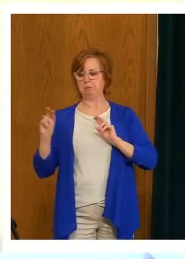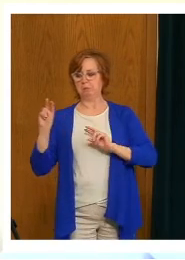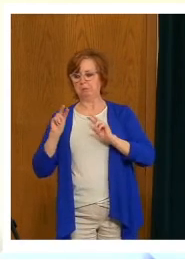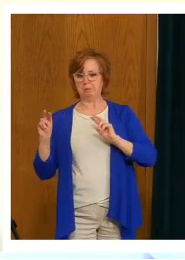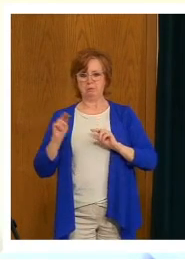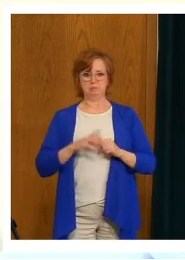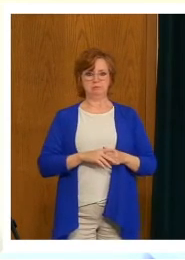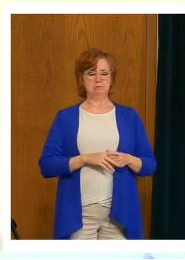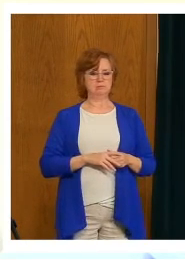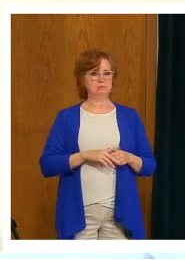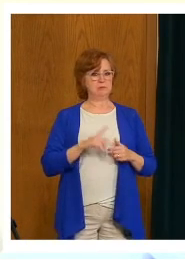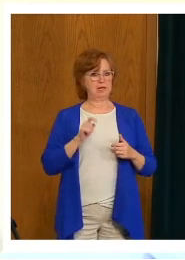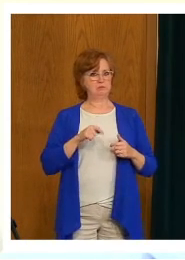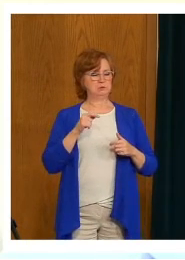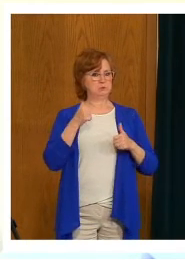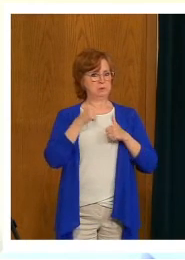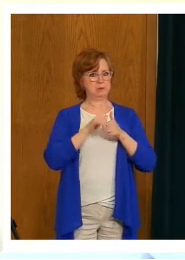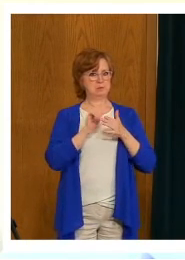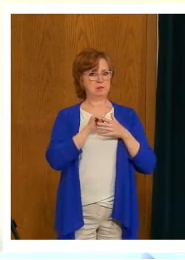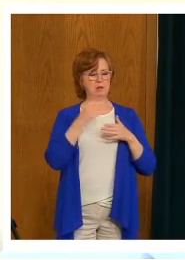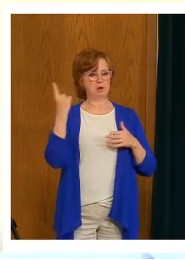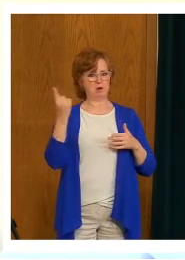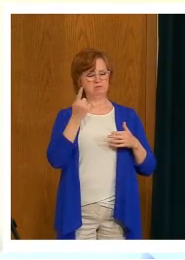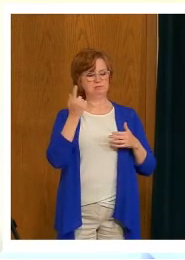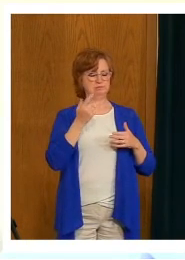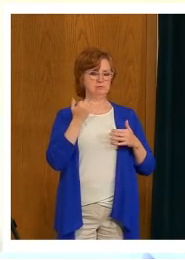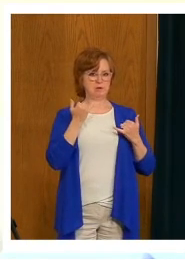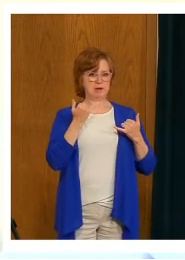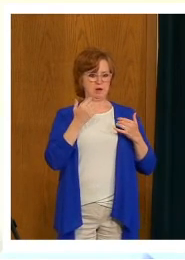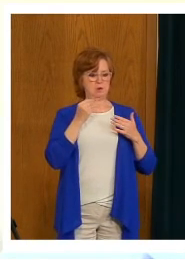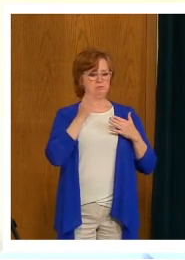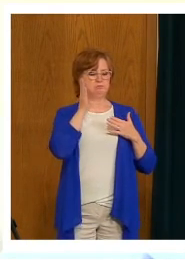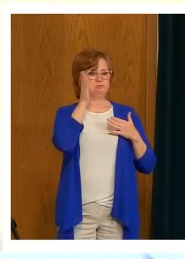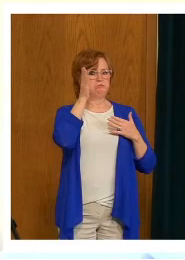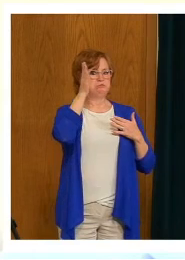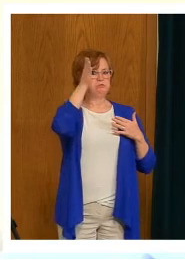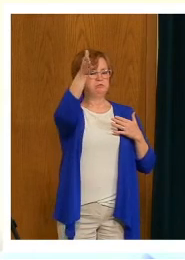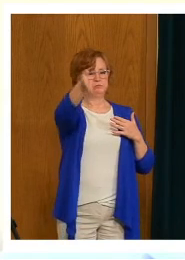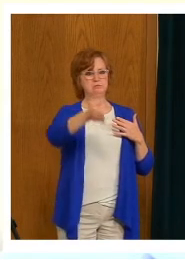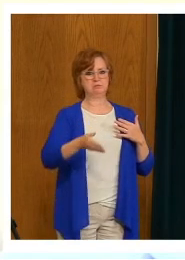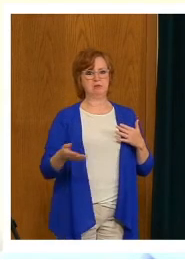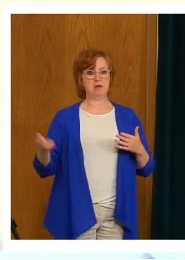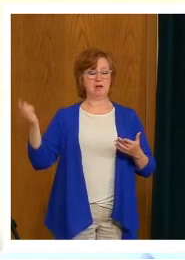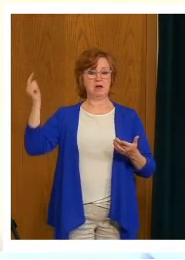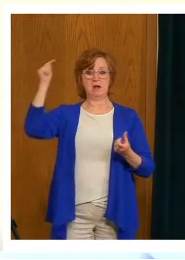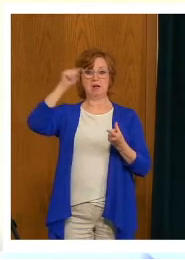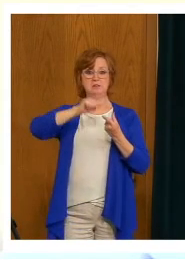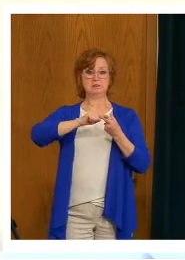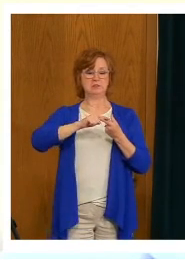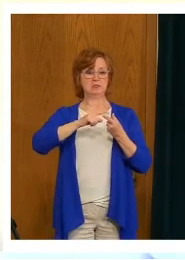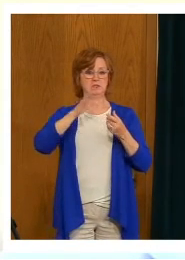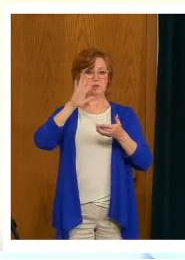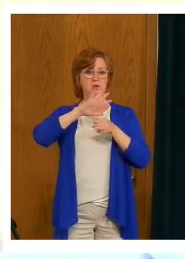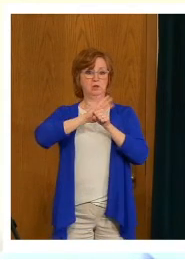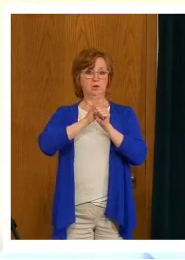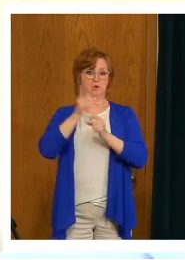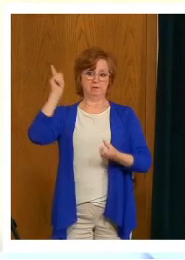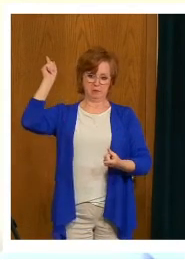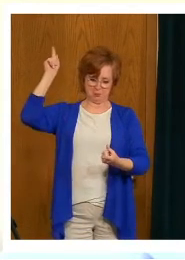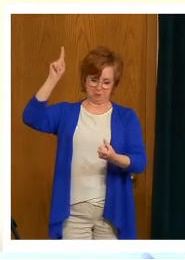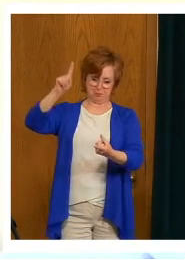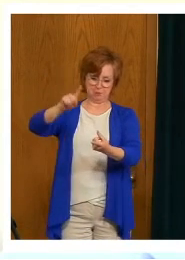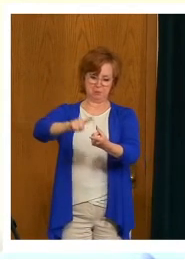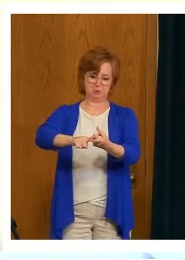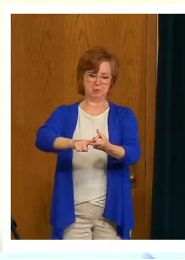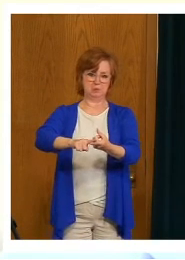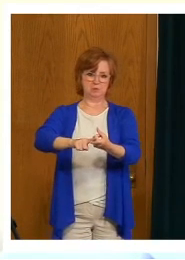to carry with us for the medium to long term, till such time that COVID is no longer a global issue or is